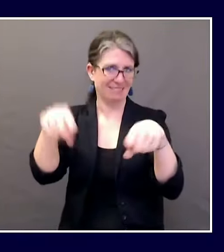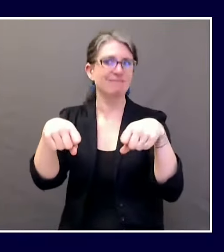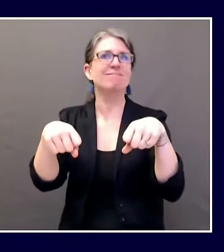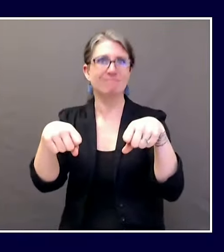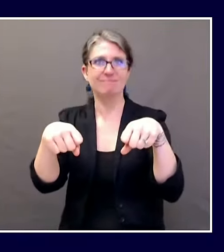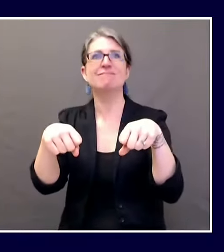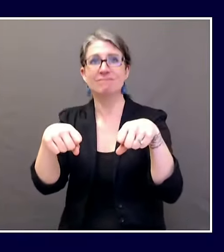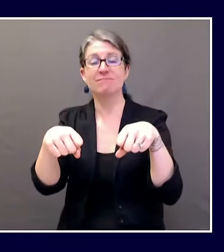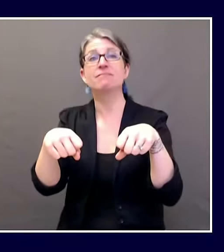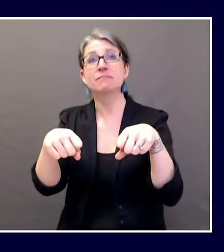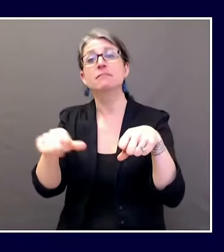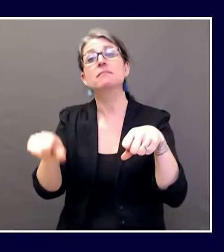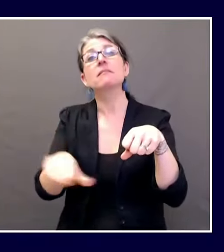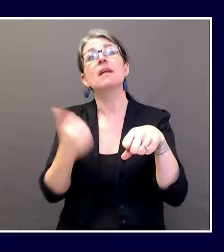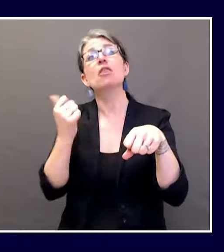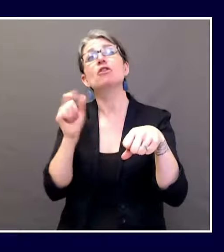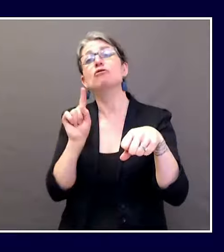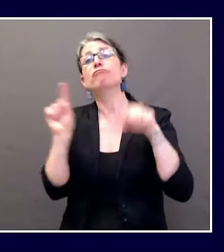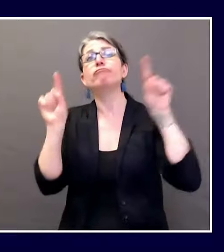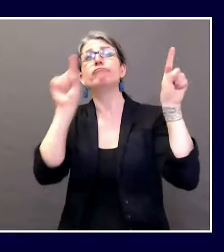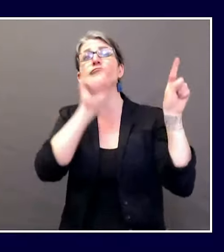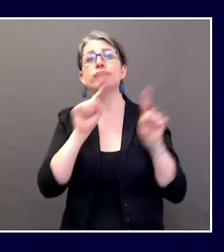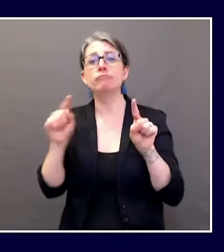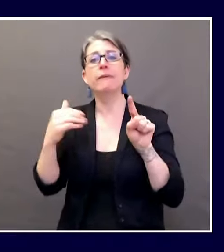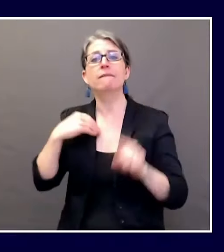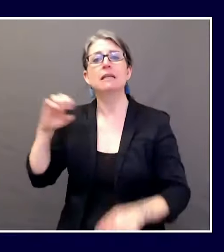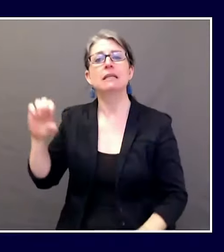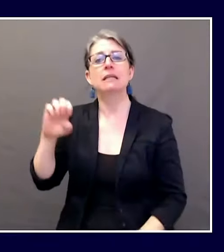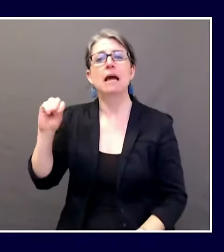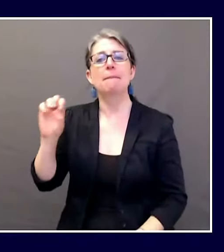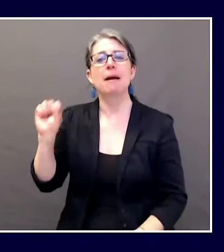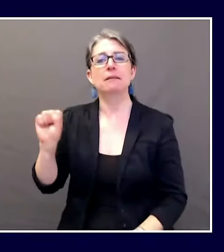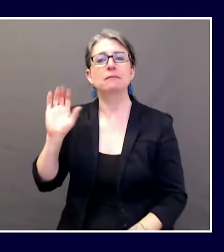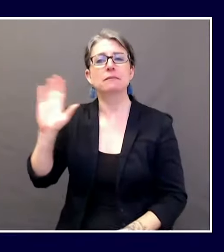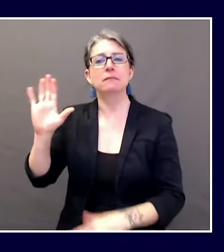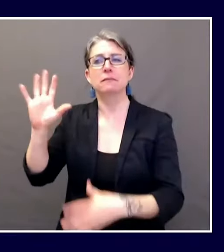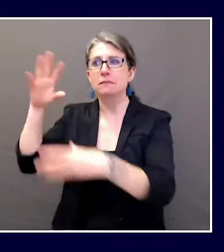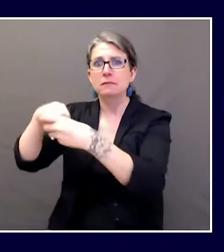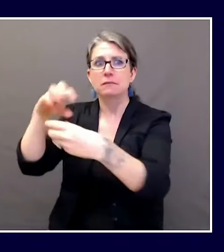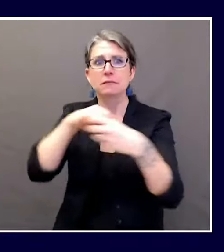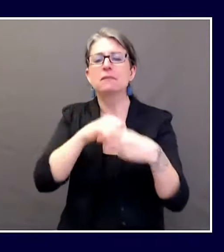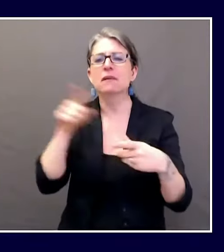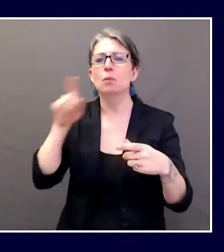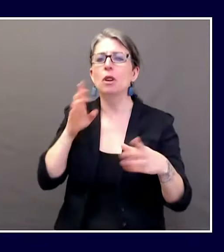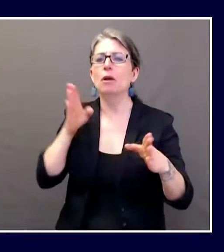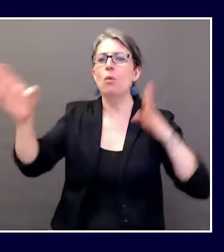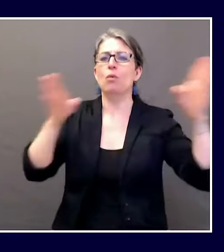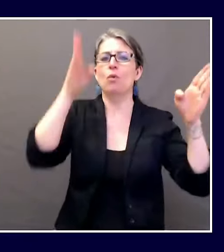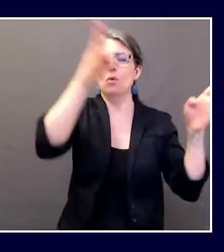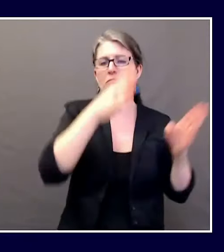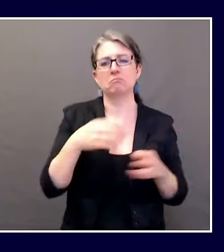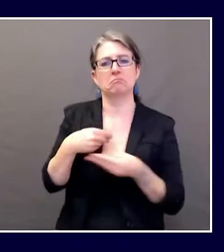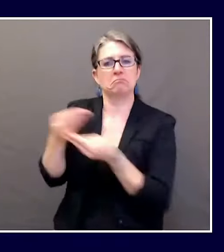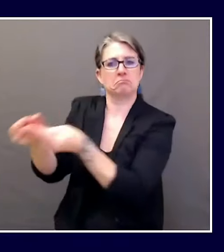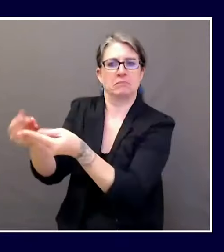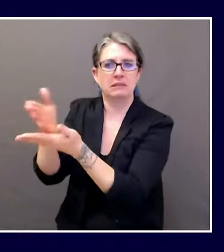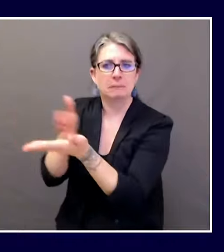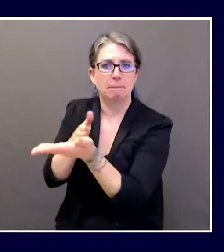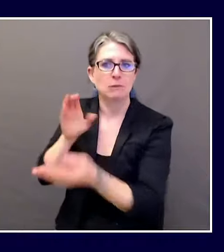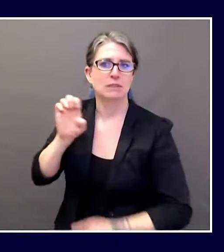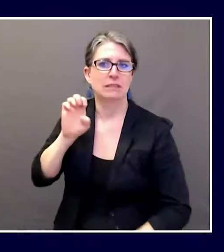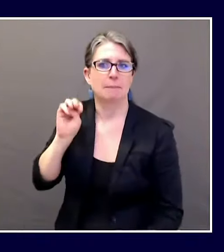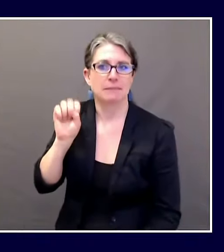notes with respect to next week's allocation. The first is that the increase of Pfizer doses that I mentioned,